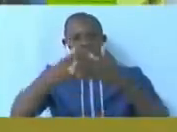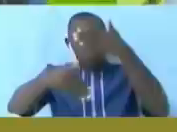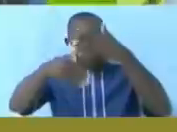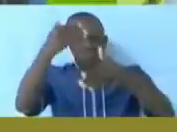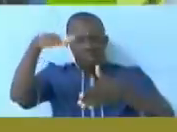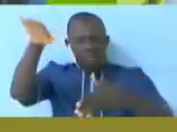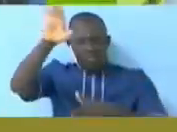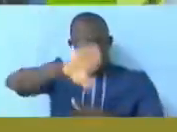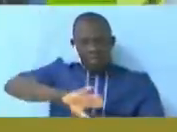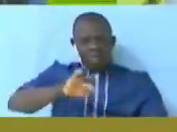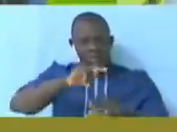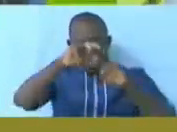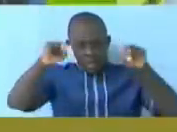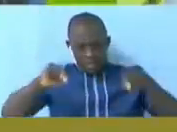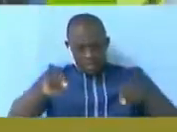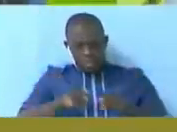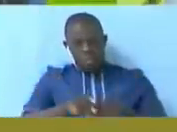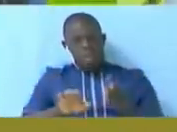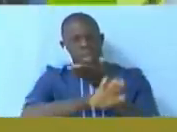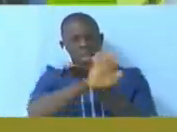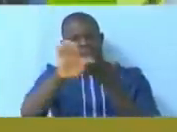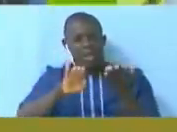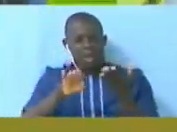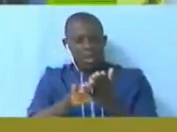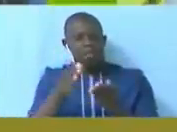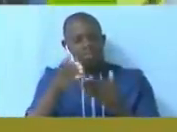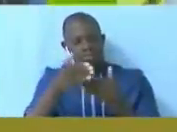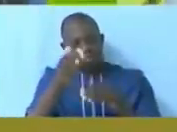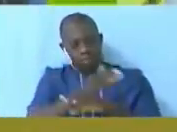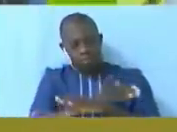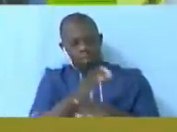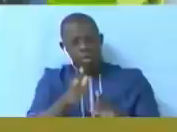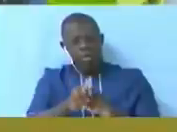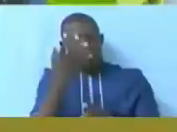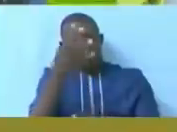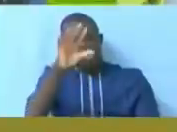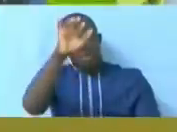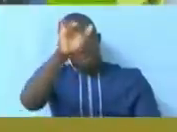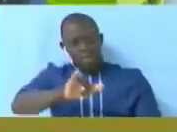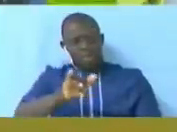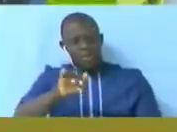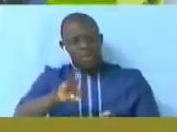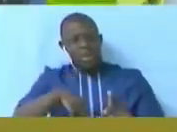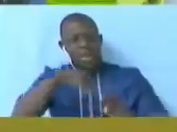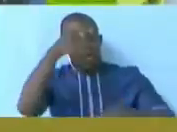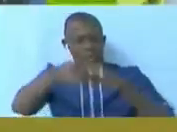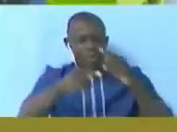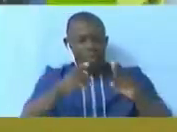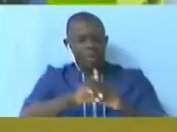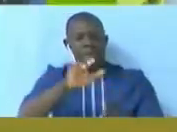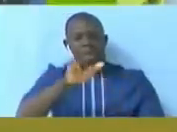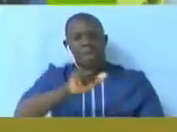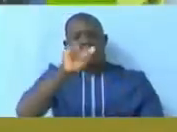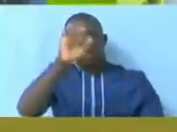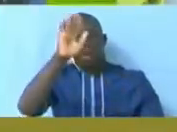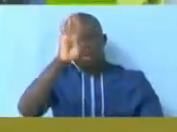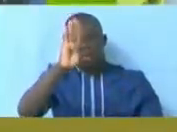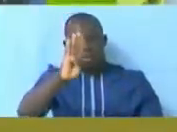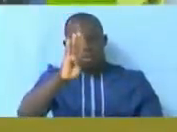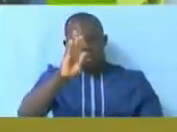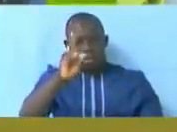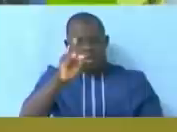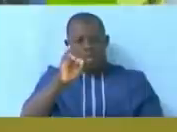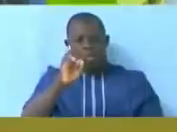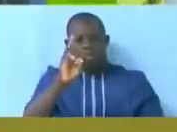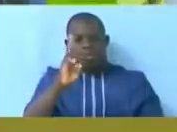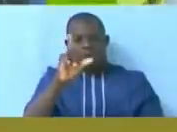More than 10 years down the line. Sangitang kuu ni firo ni nkola. Abdullah Cham came to the site and said that he